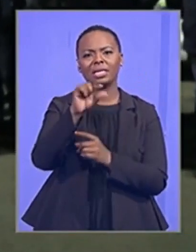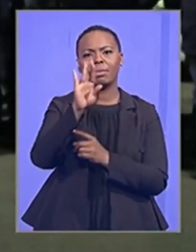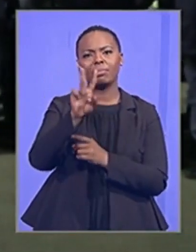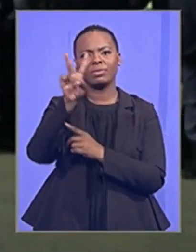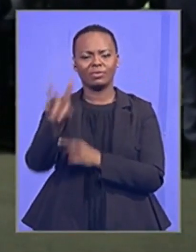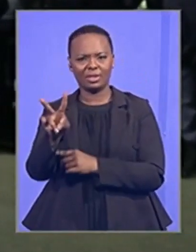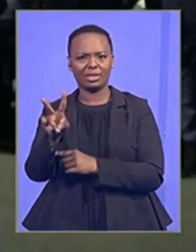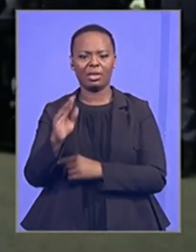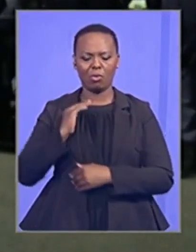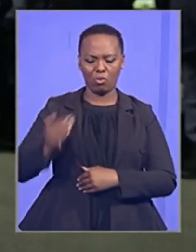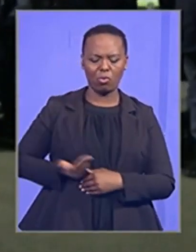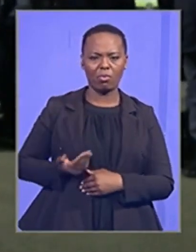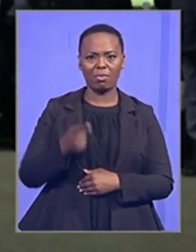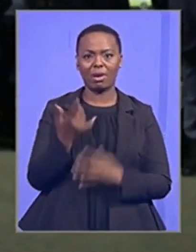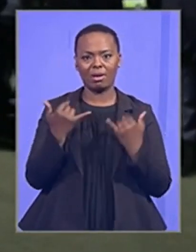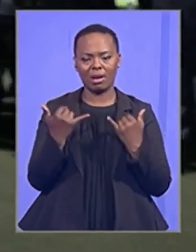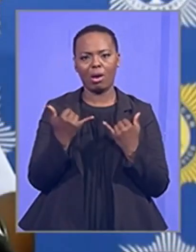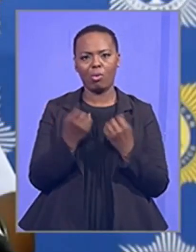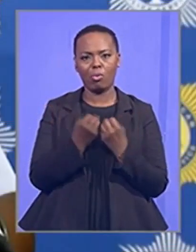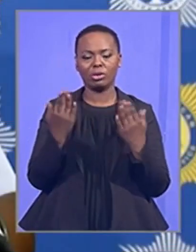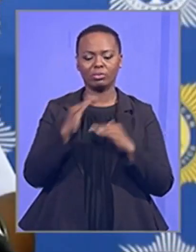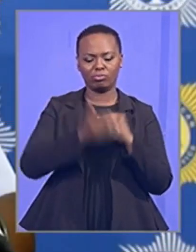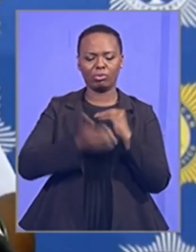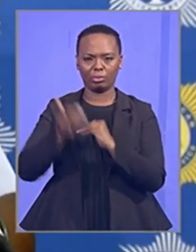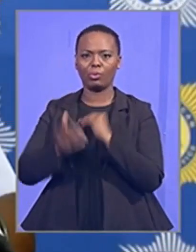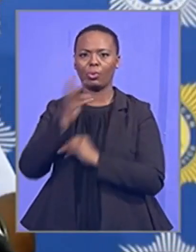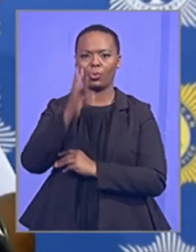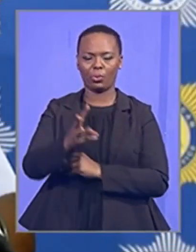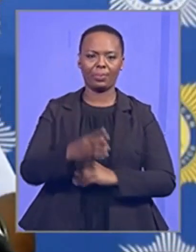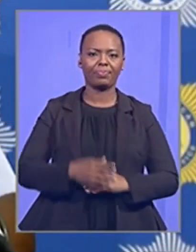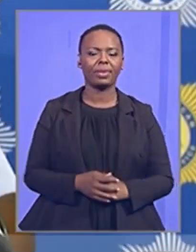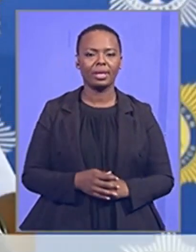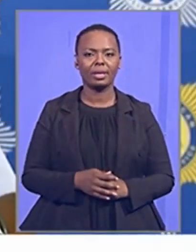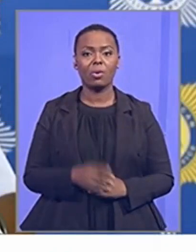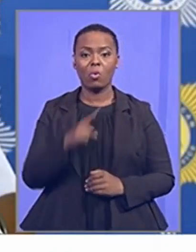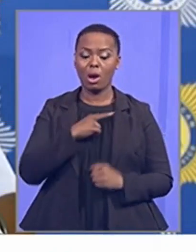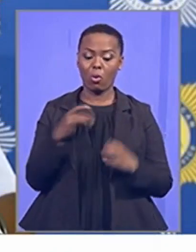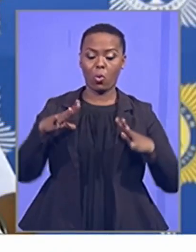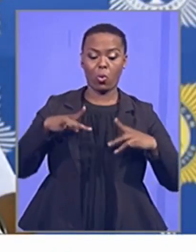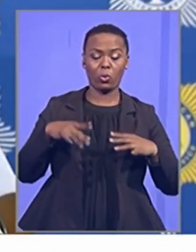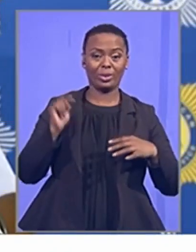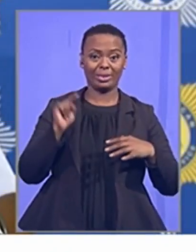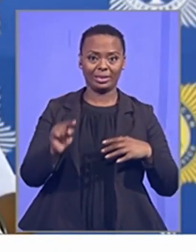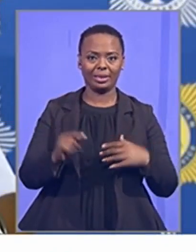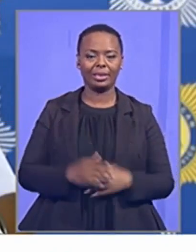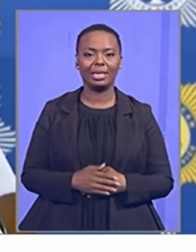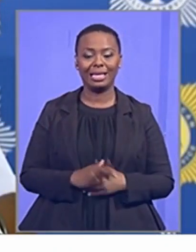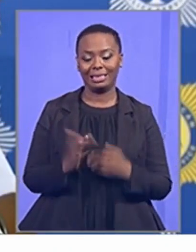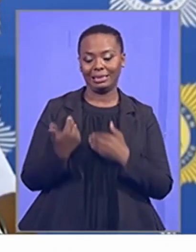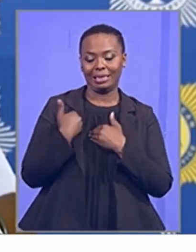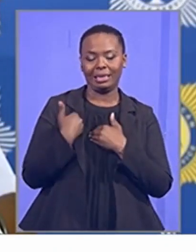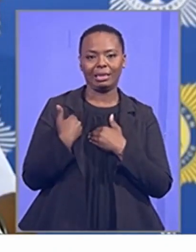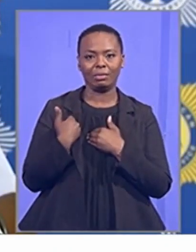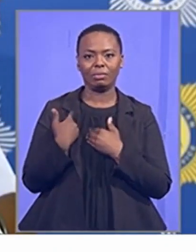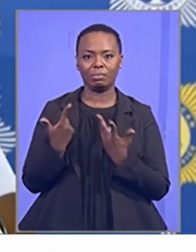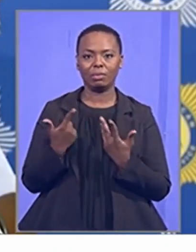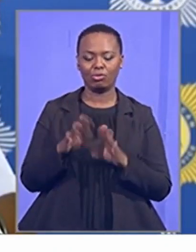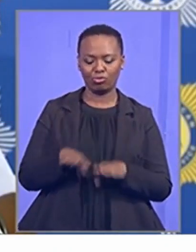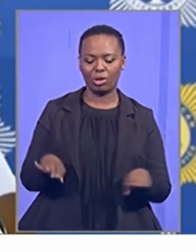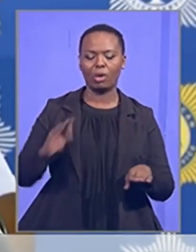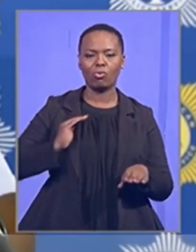le basadi ka malatsi ano a boikhutso. As an organization, we remain committed to ensuring the safety of women and children